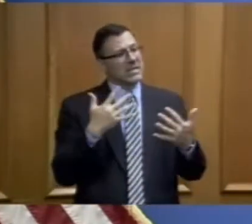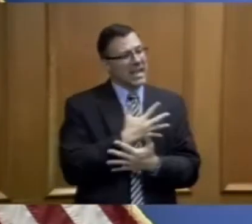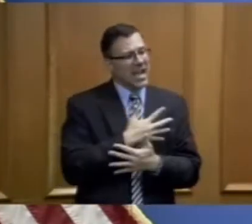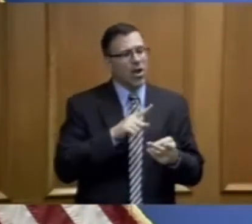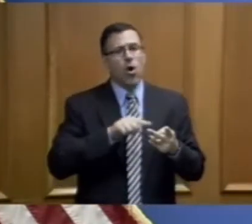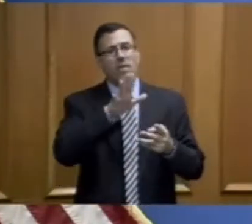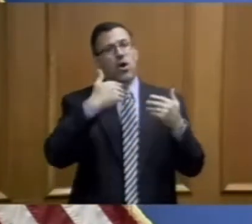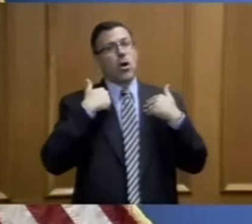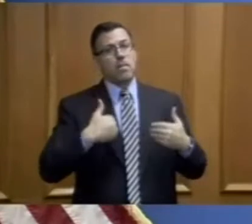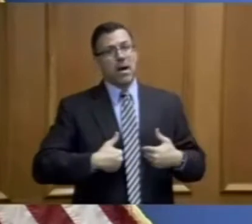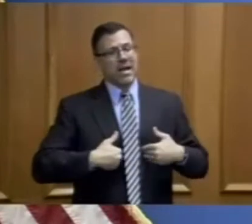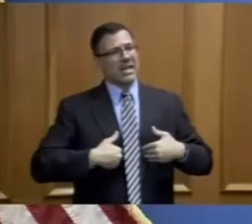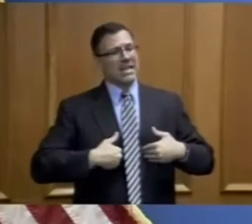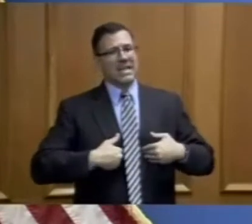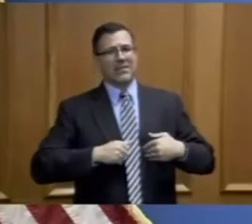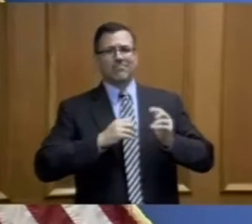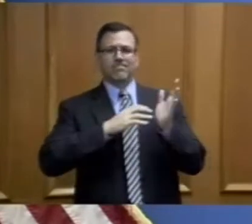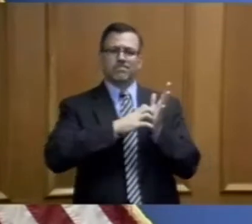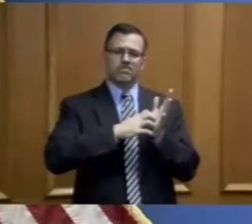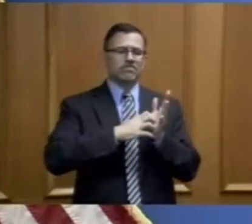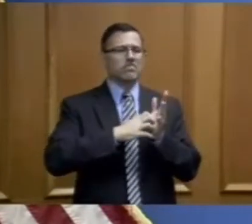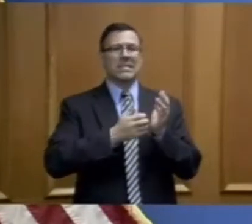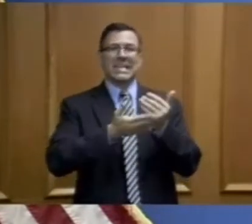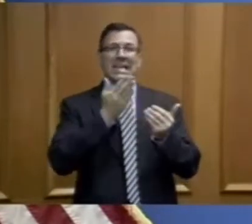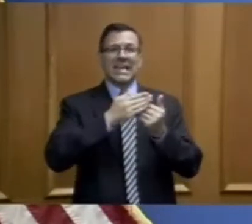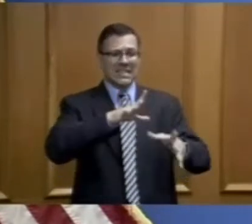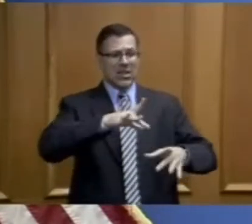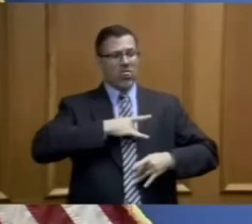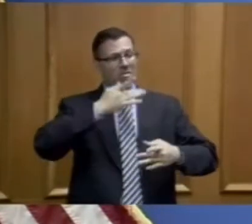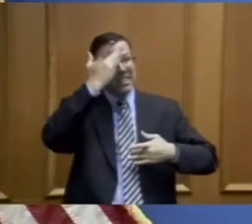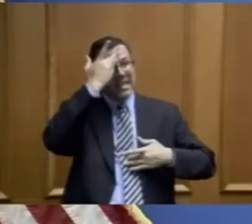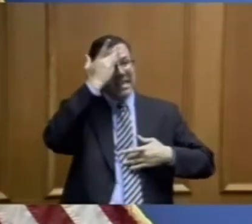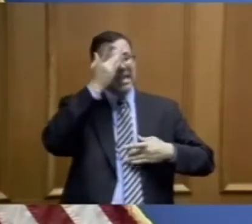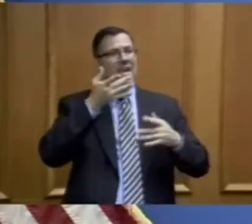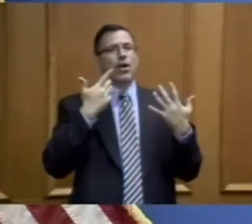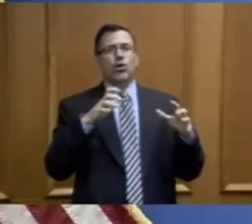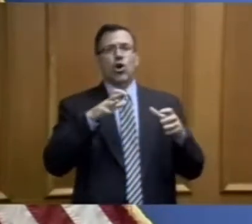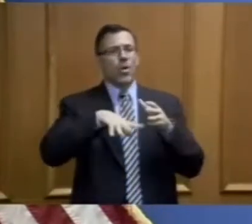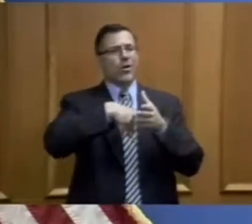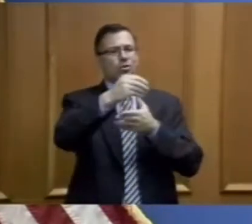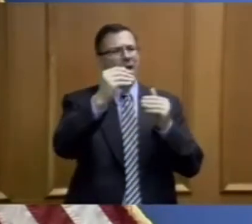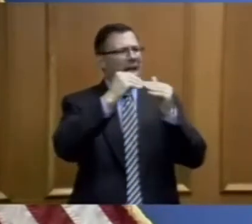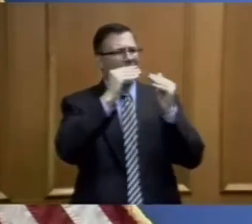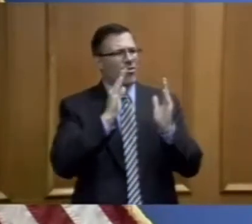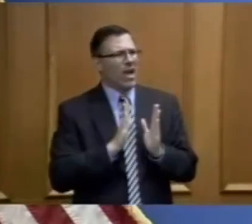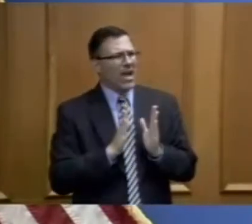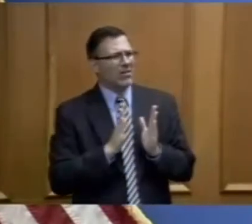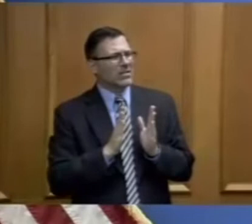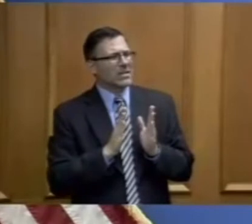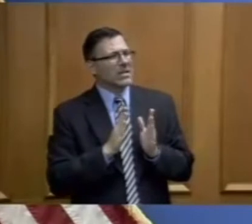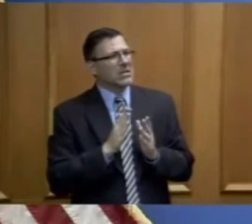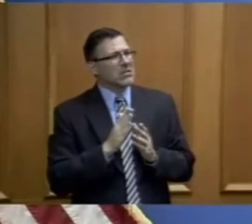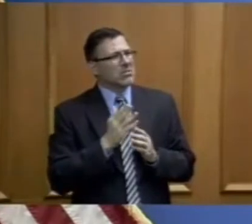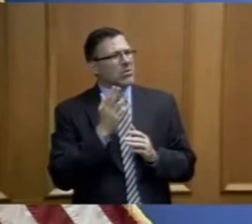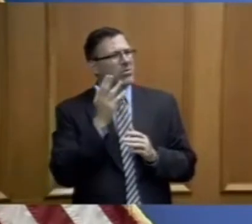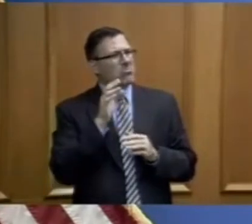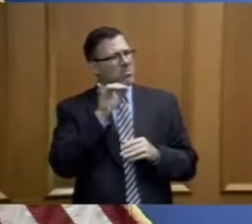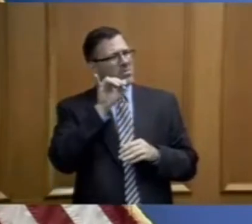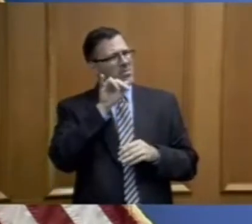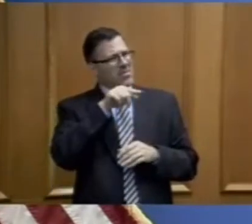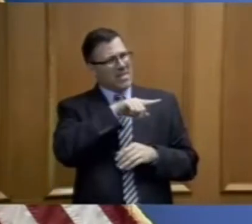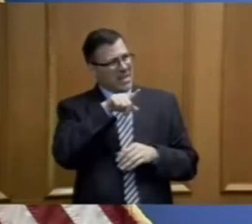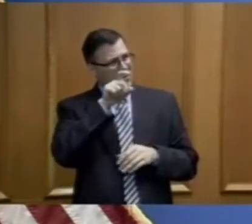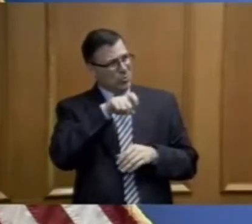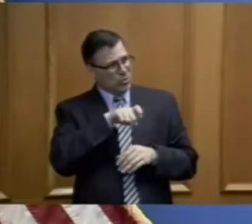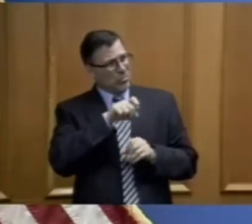age we currently set, they're not leaving their house much right now? Why wouldn't that be necessary? You know, anyone can pursue